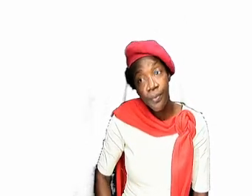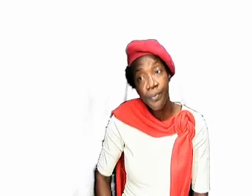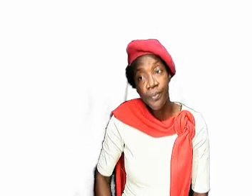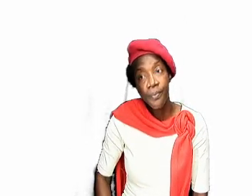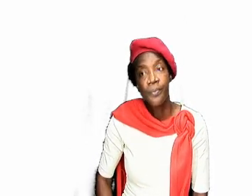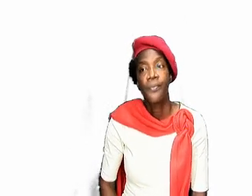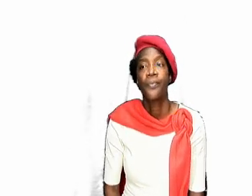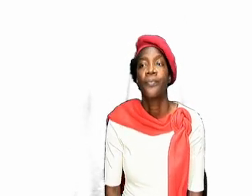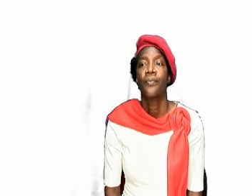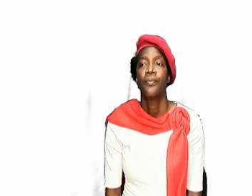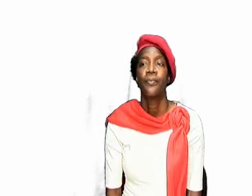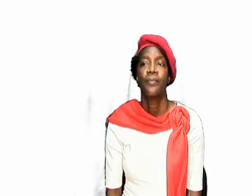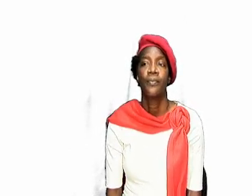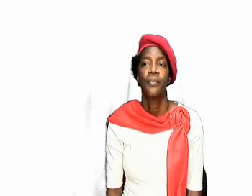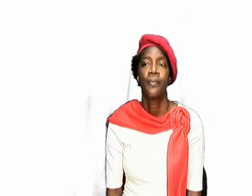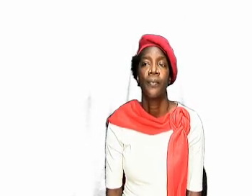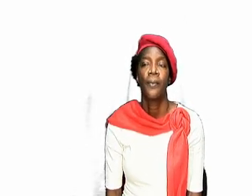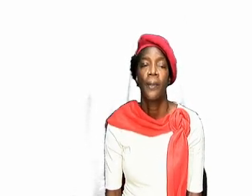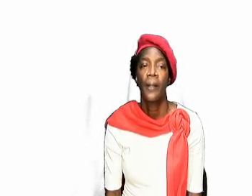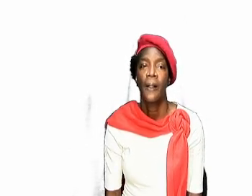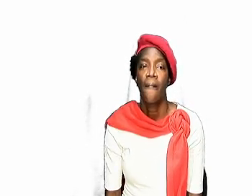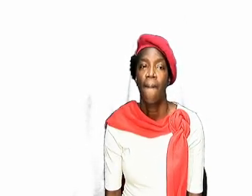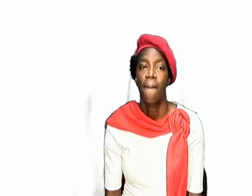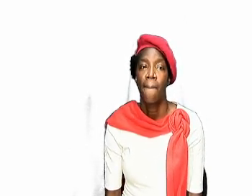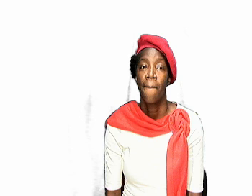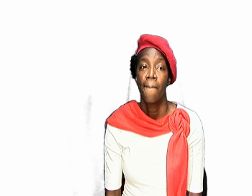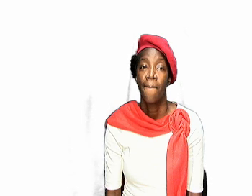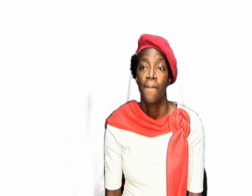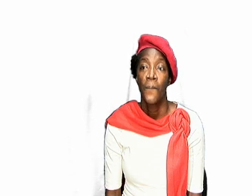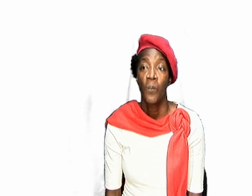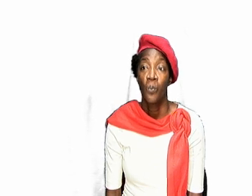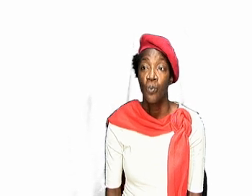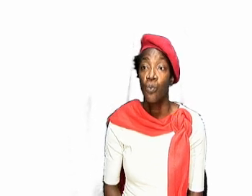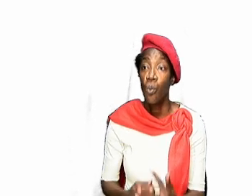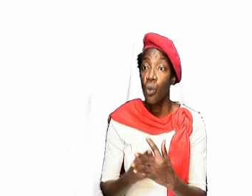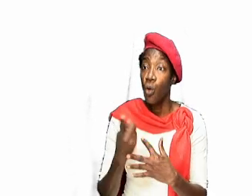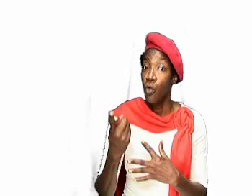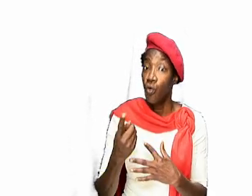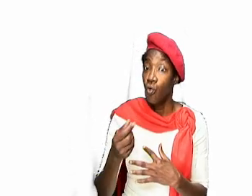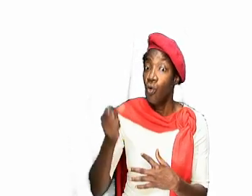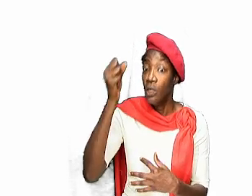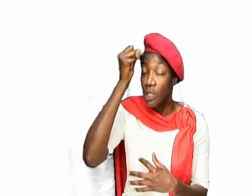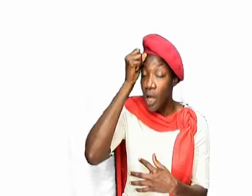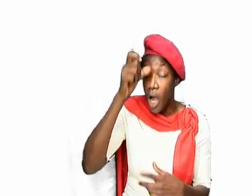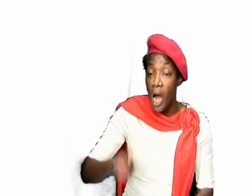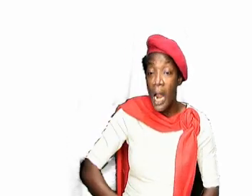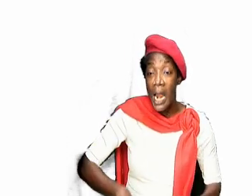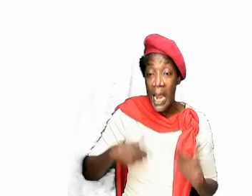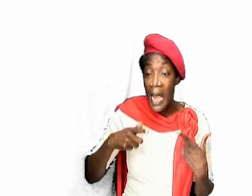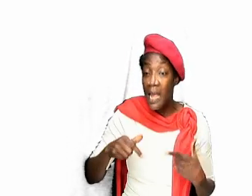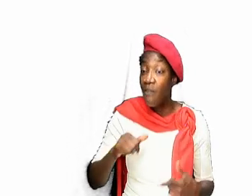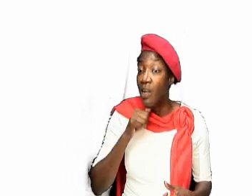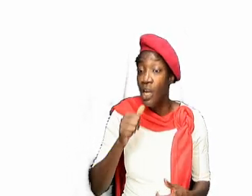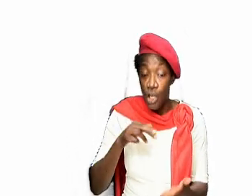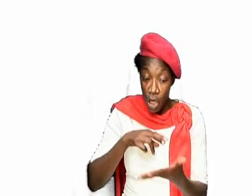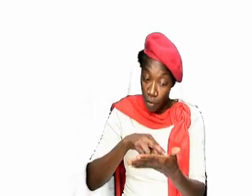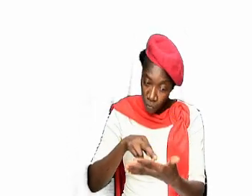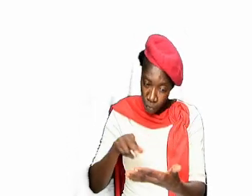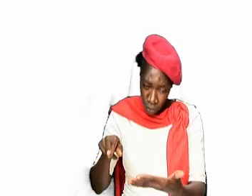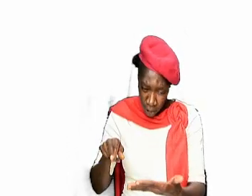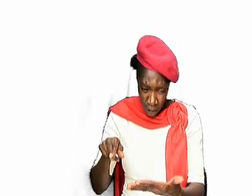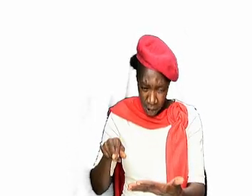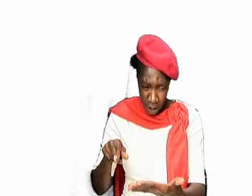We have gone through Saul's life, and we have not read at one point